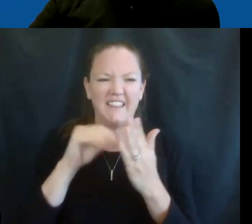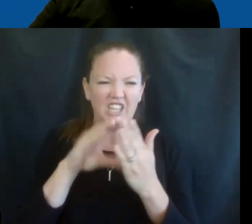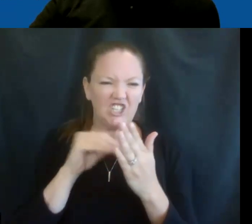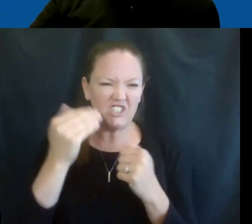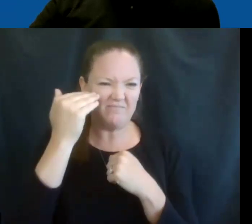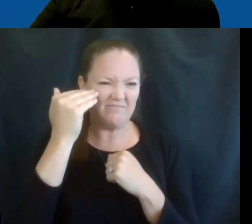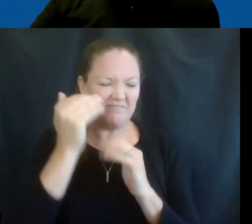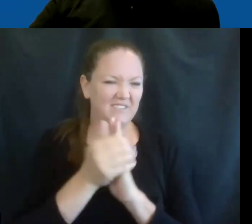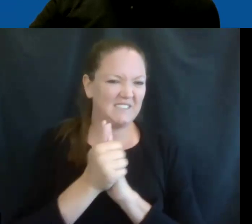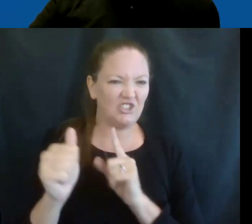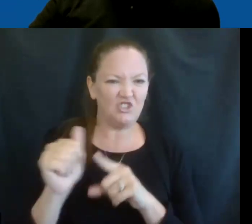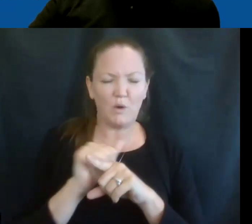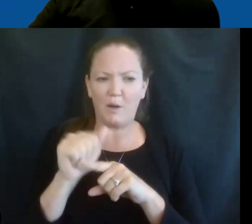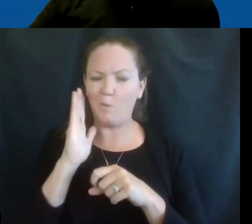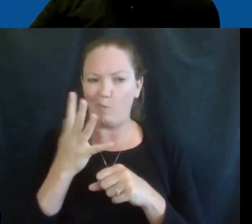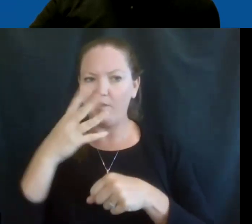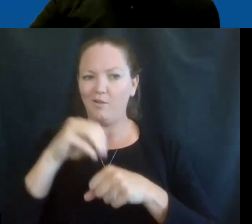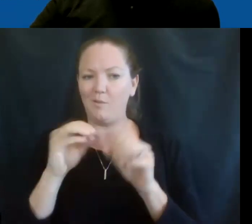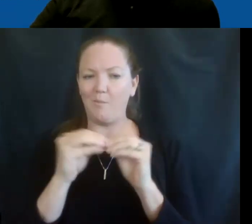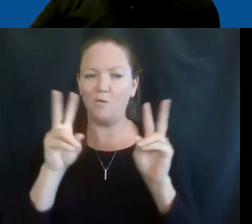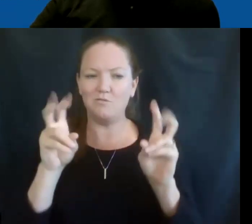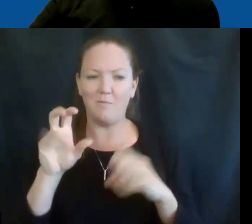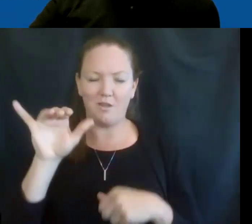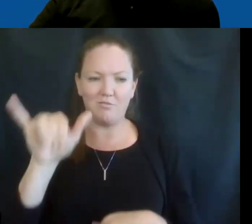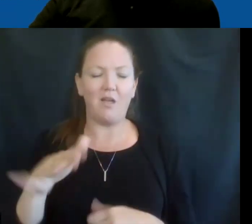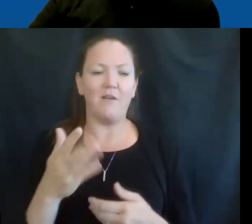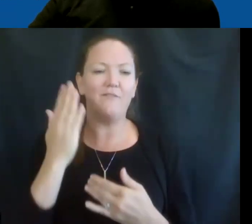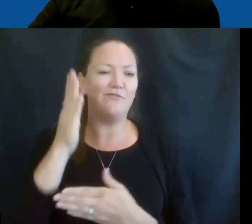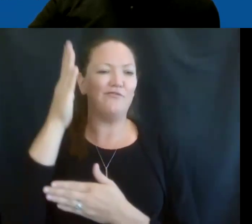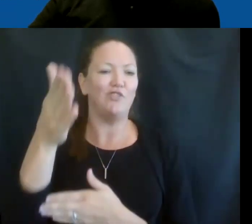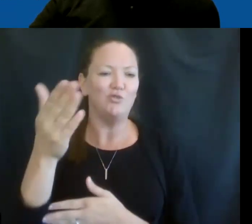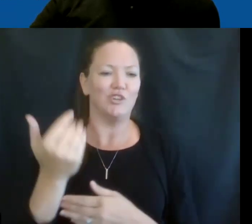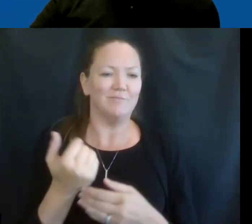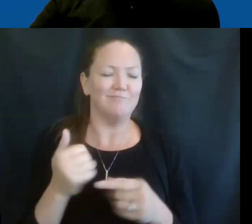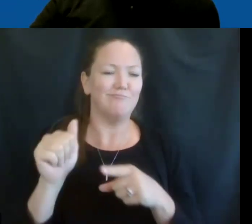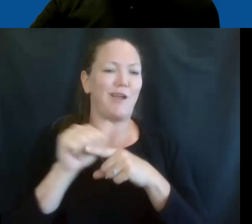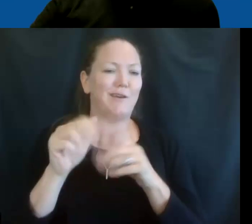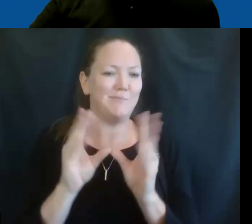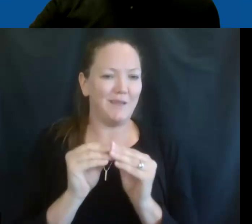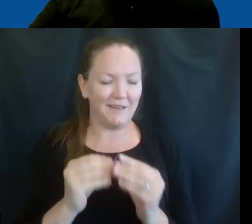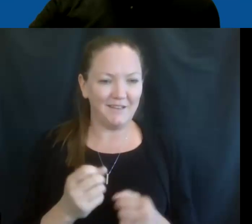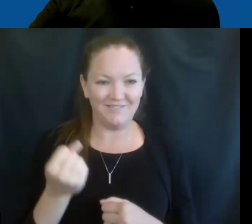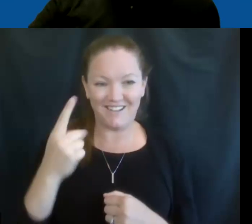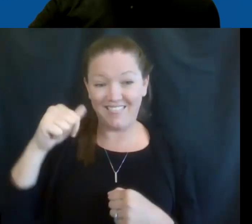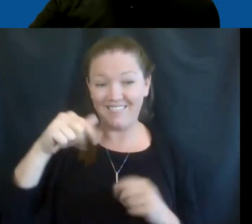to include more topics in future communities of practice. I think, yeah, this topic today is more specific